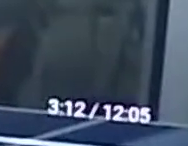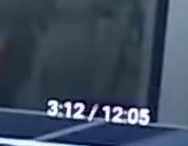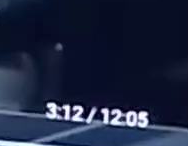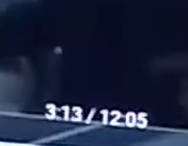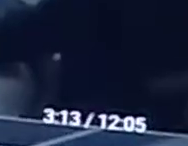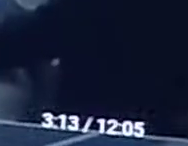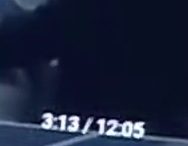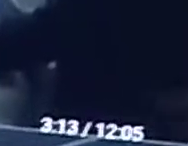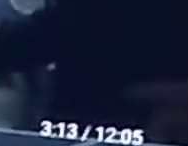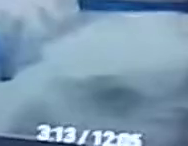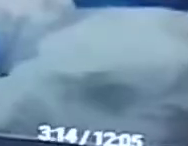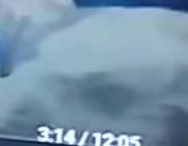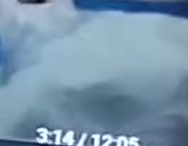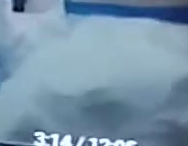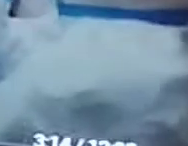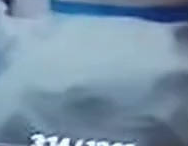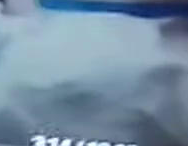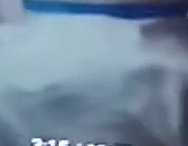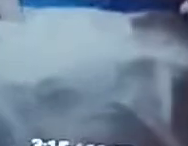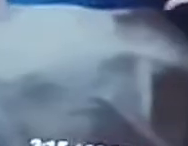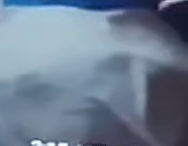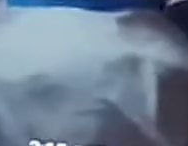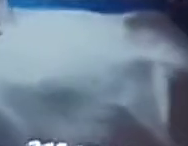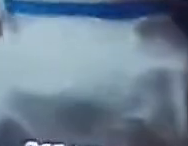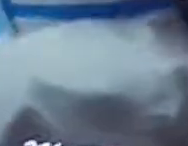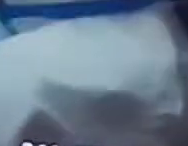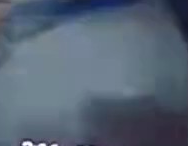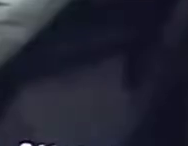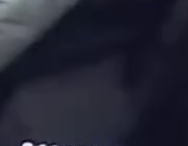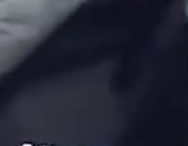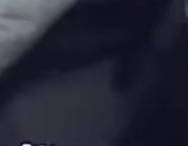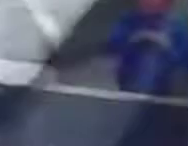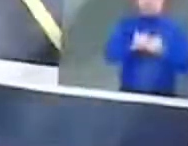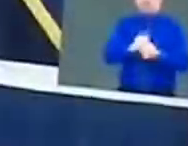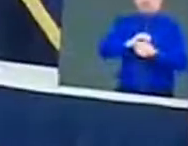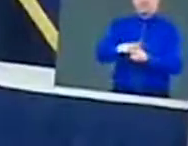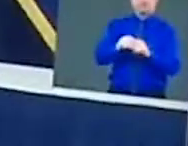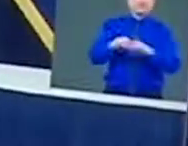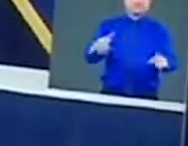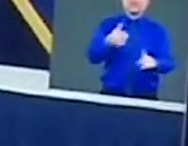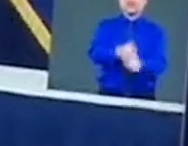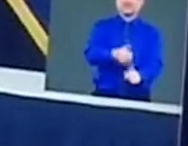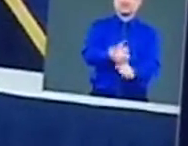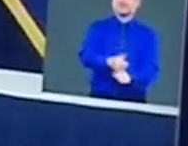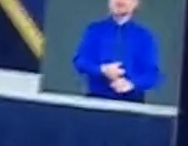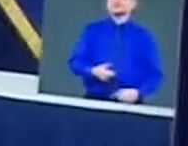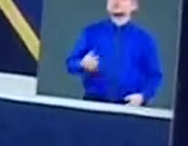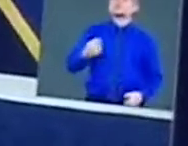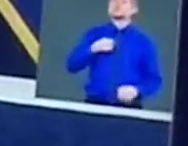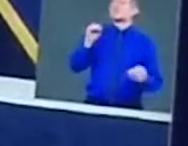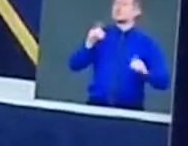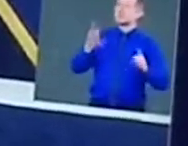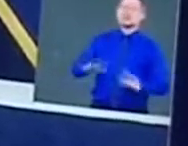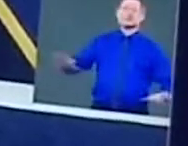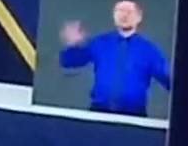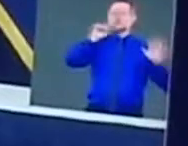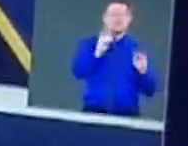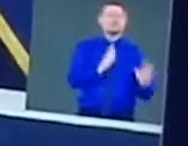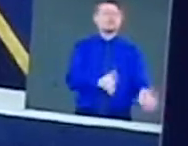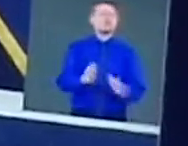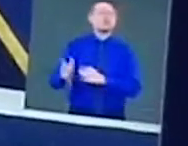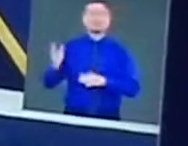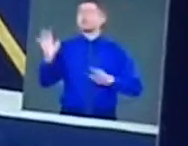lines to producing PPEs, ventilators, other much-needed supplies. So when Andrew Cuomo projected, remember they'd need as